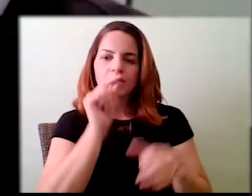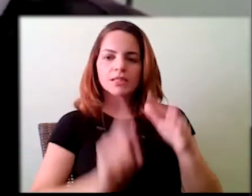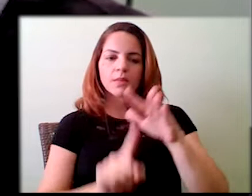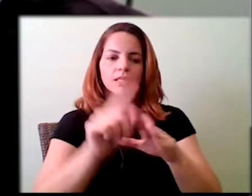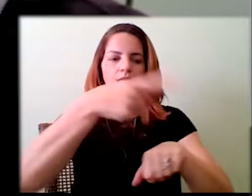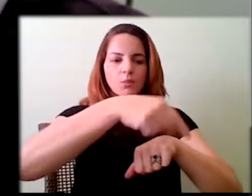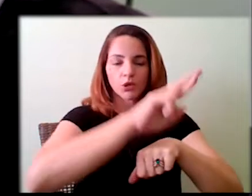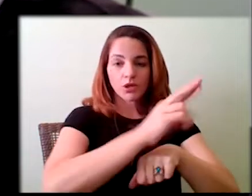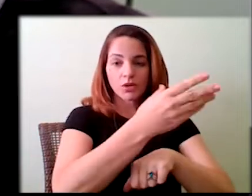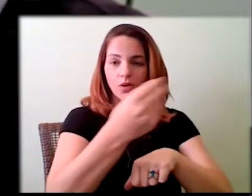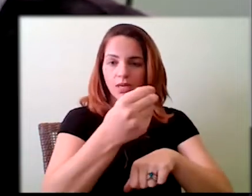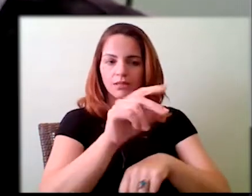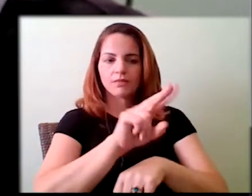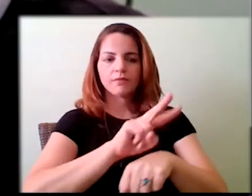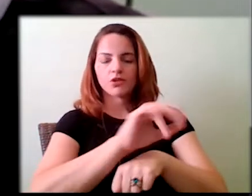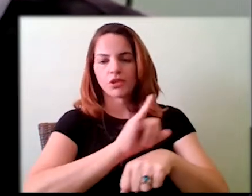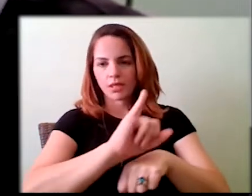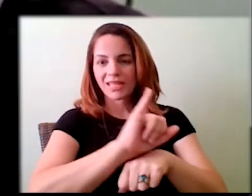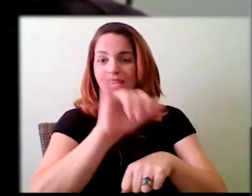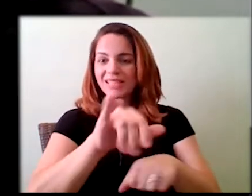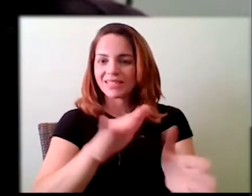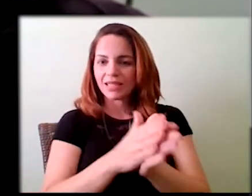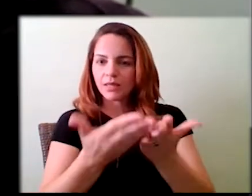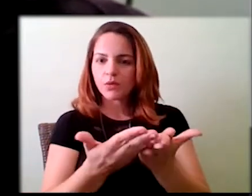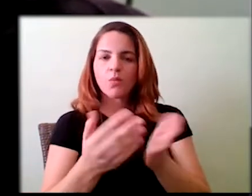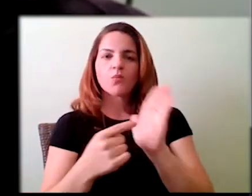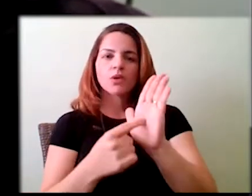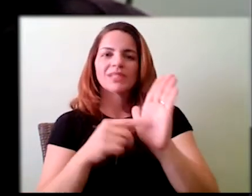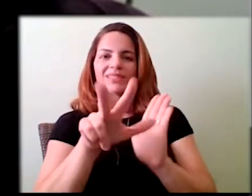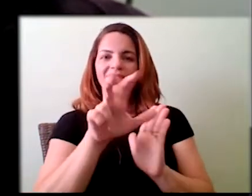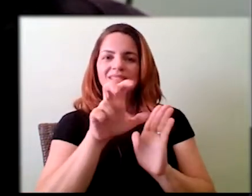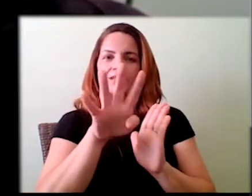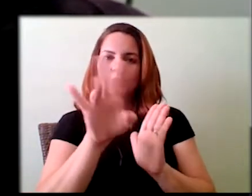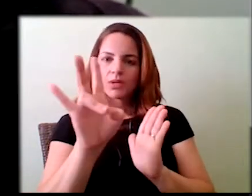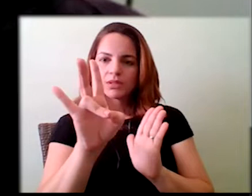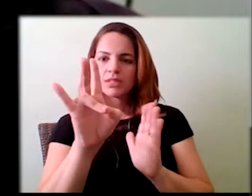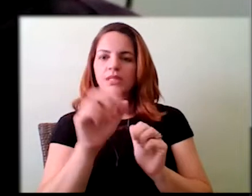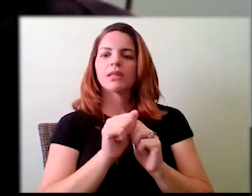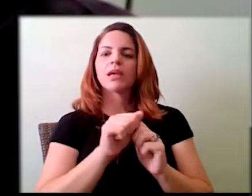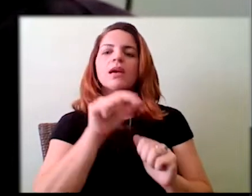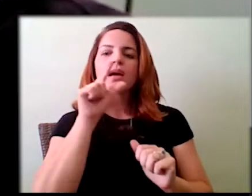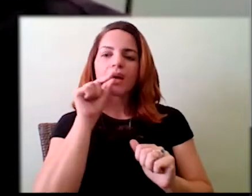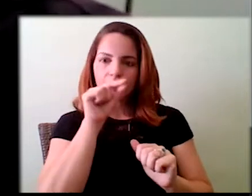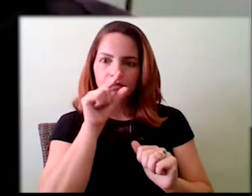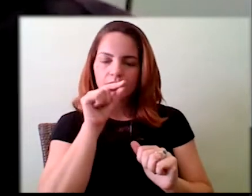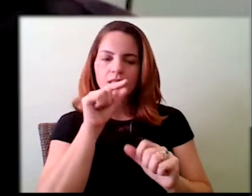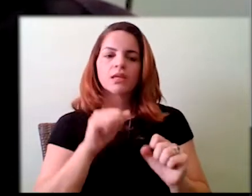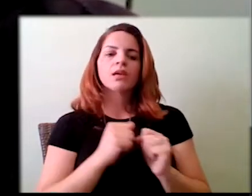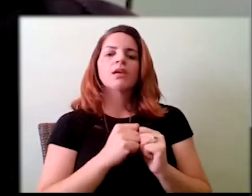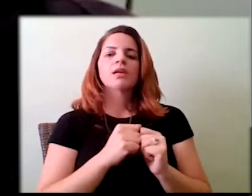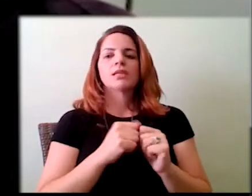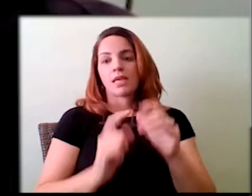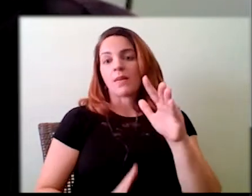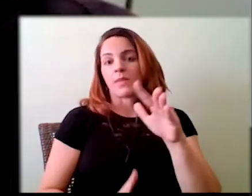occurring as well as introduced, and highlights 19 endemic species found nowhere else in the world. Species are